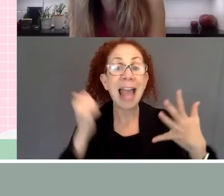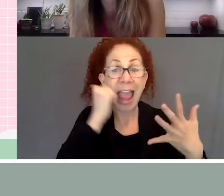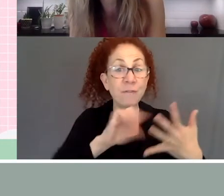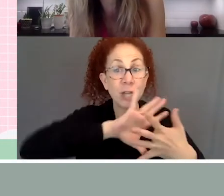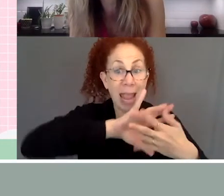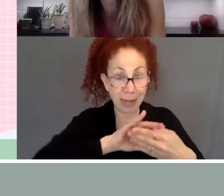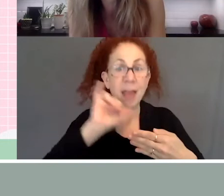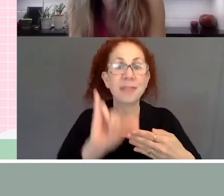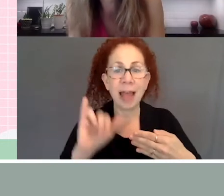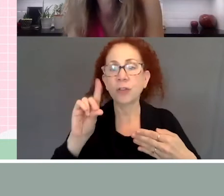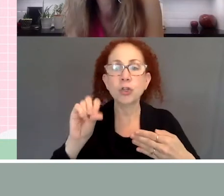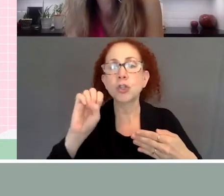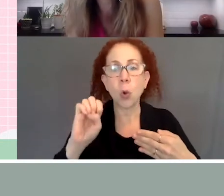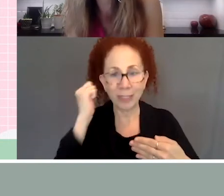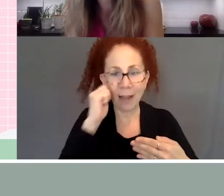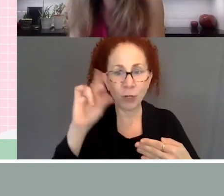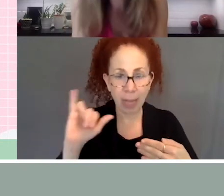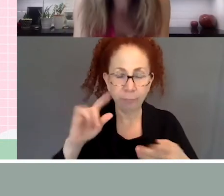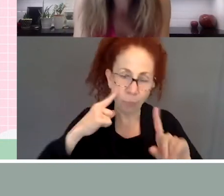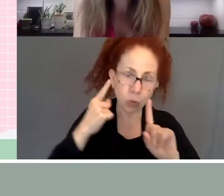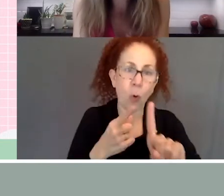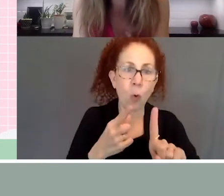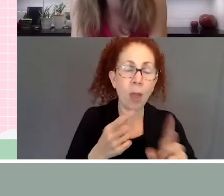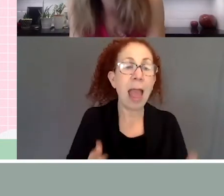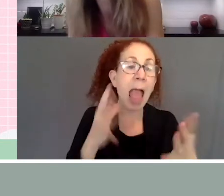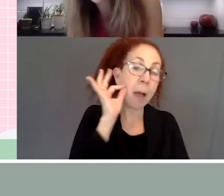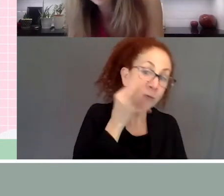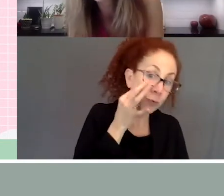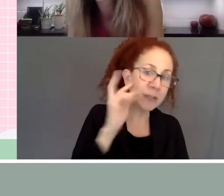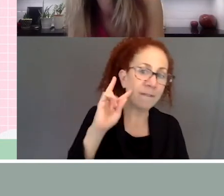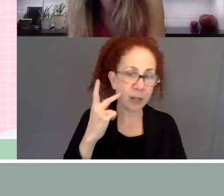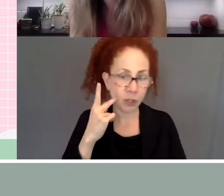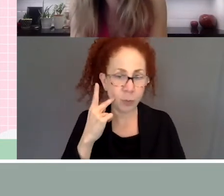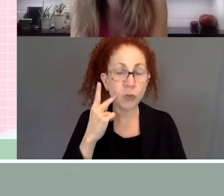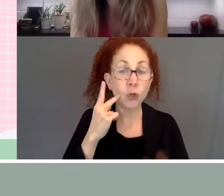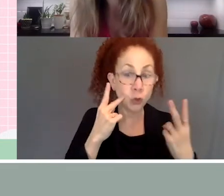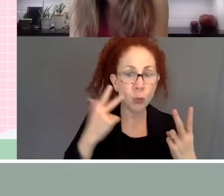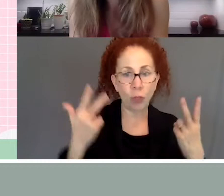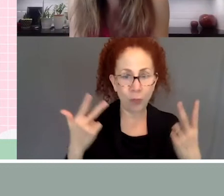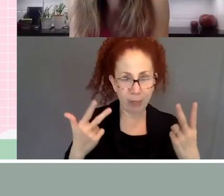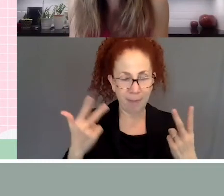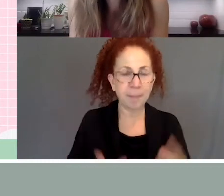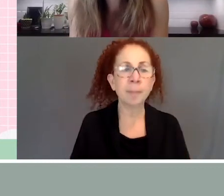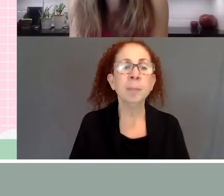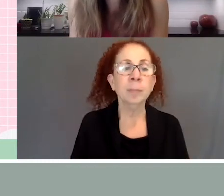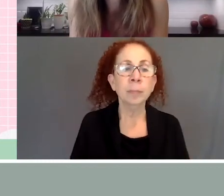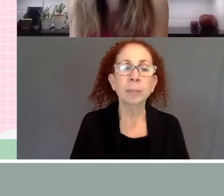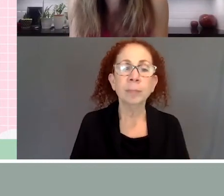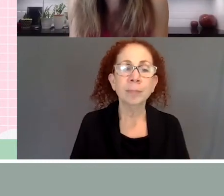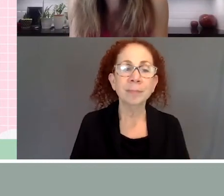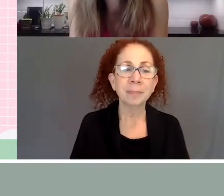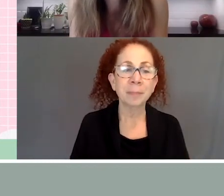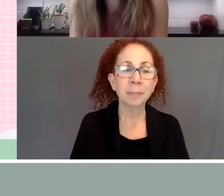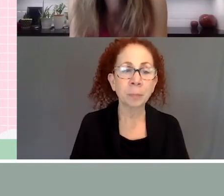dose that we want to go for when we think about how many fruits versus how many veggies. So the other nice thing